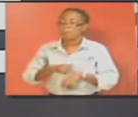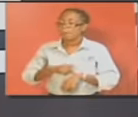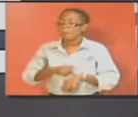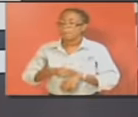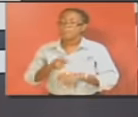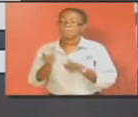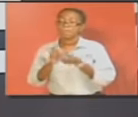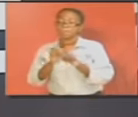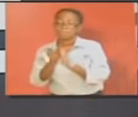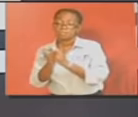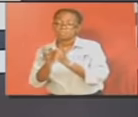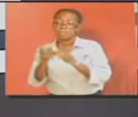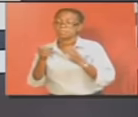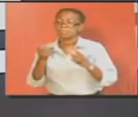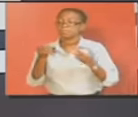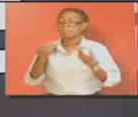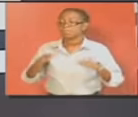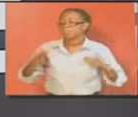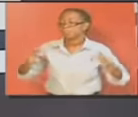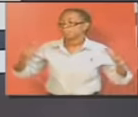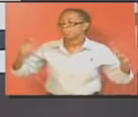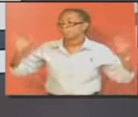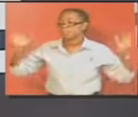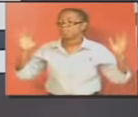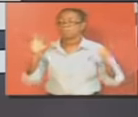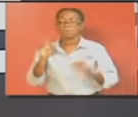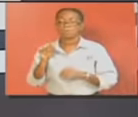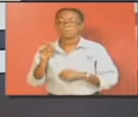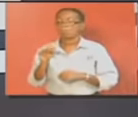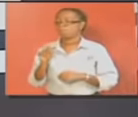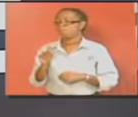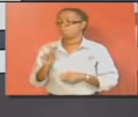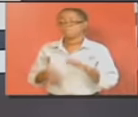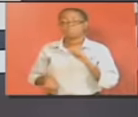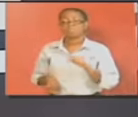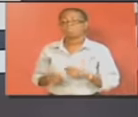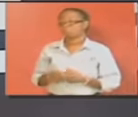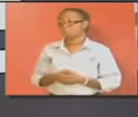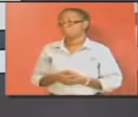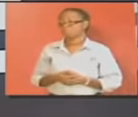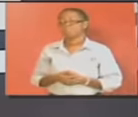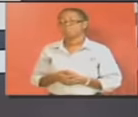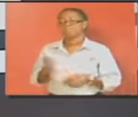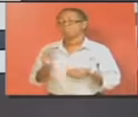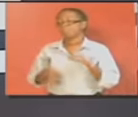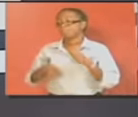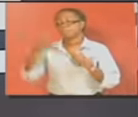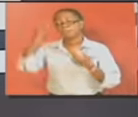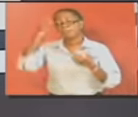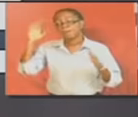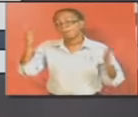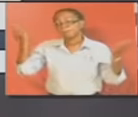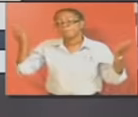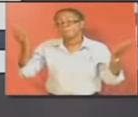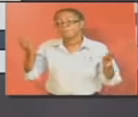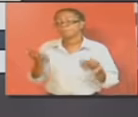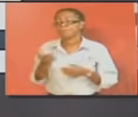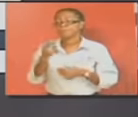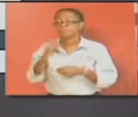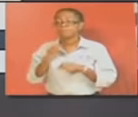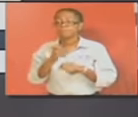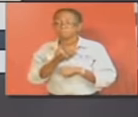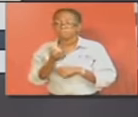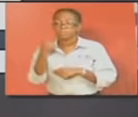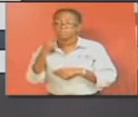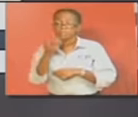know that. This is new for us. So in an effort to keep your anxiety levels down, it's important to